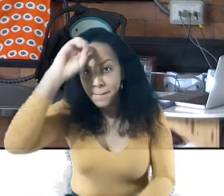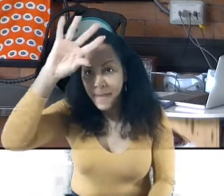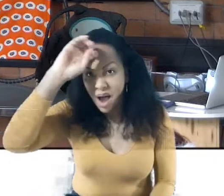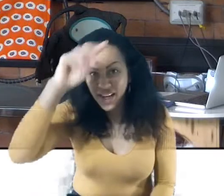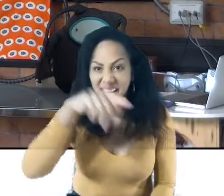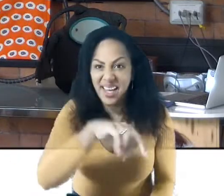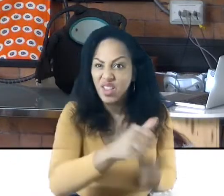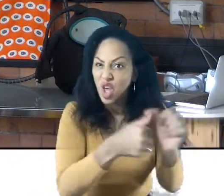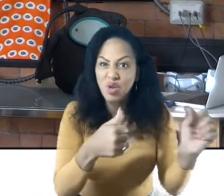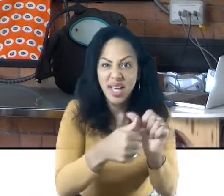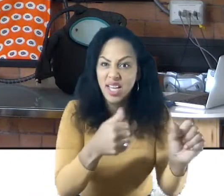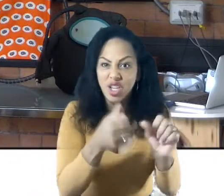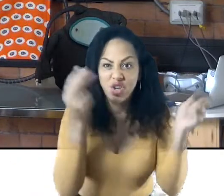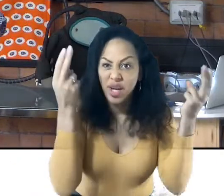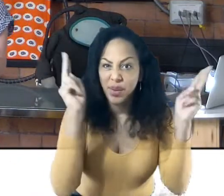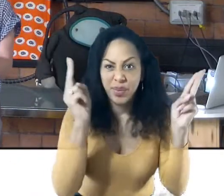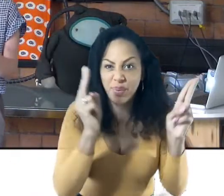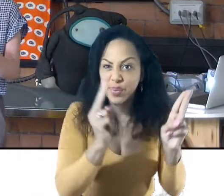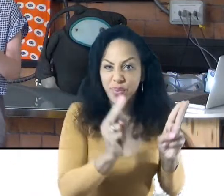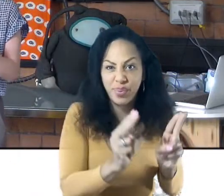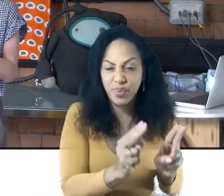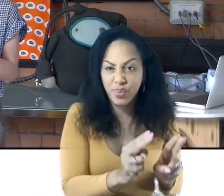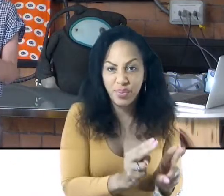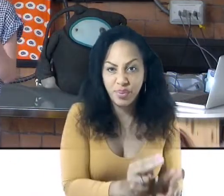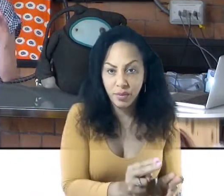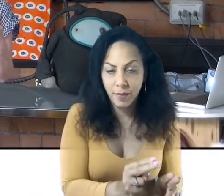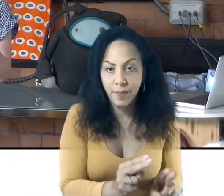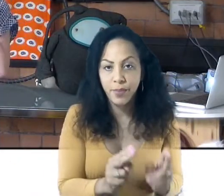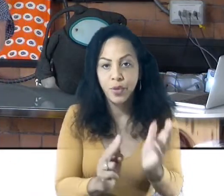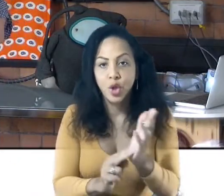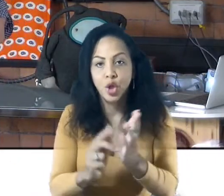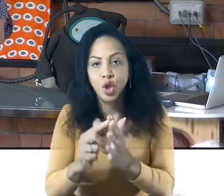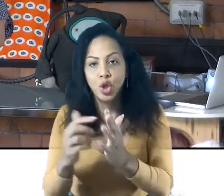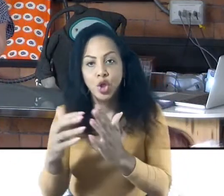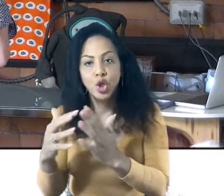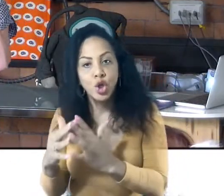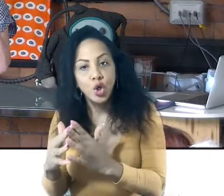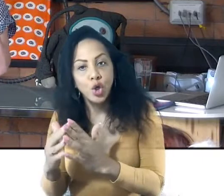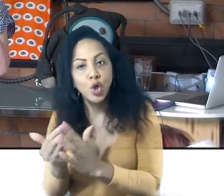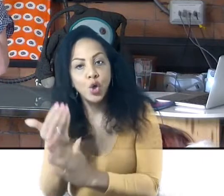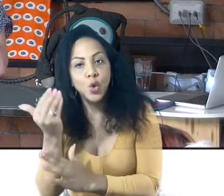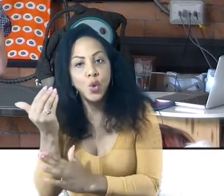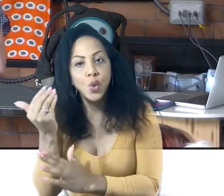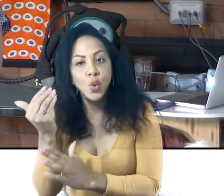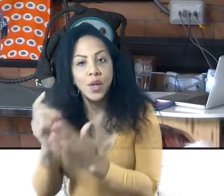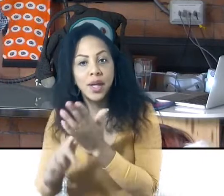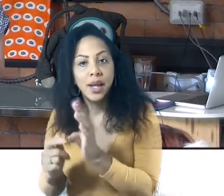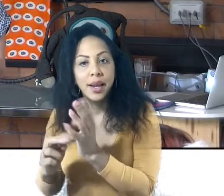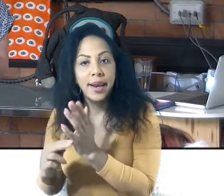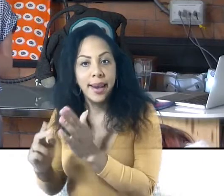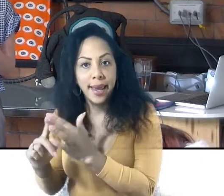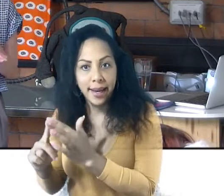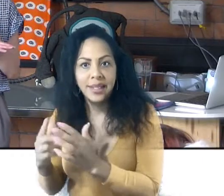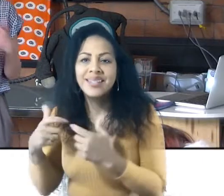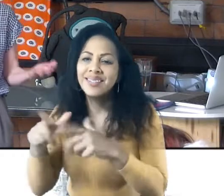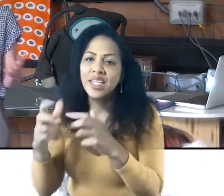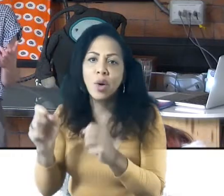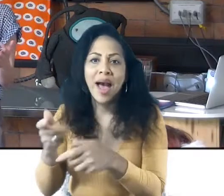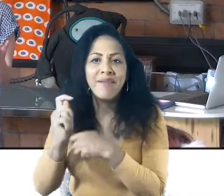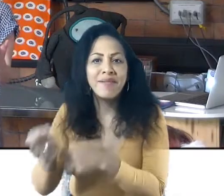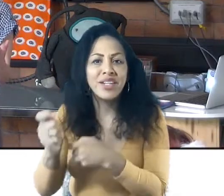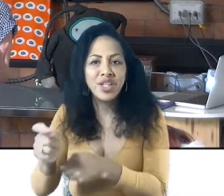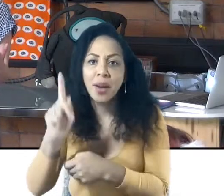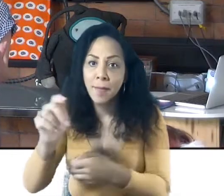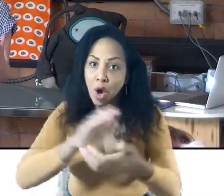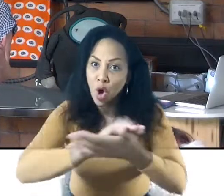declined. They're going a little bit, and Newlyn's brilliant. It's still got a very, very active fishing port, but the cultural landscape has